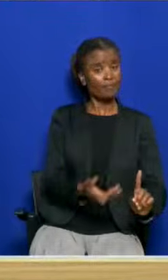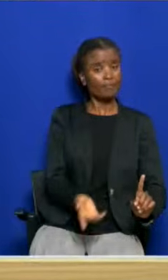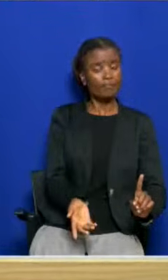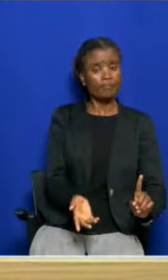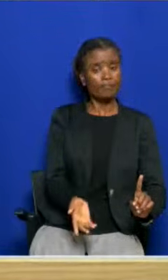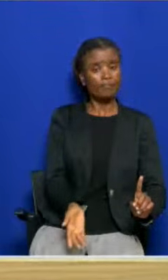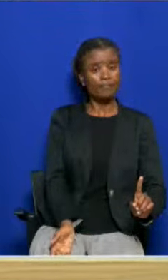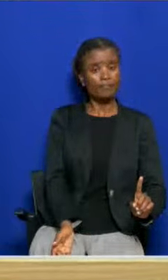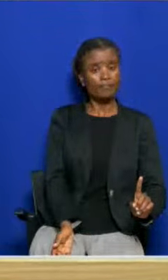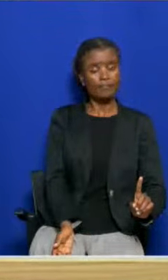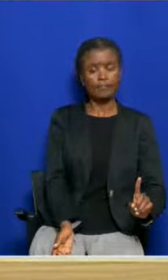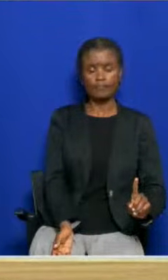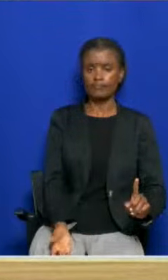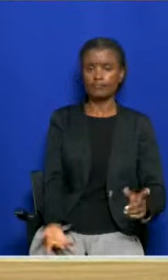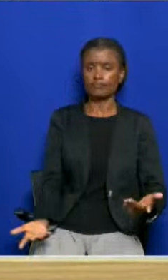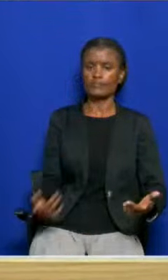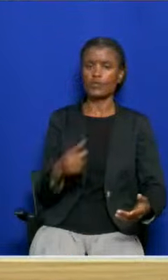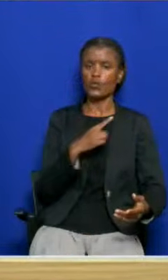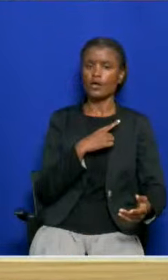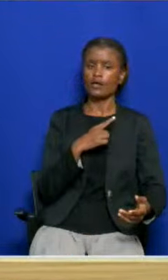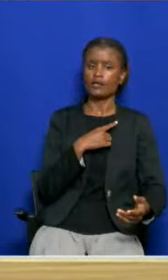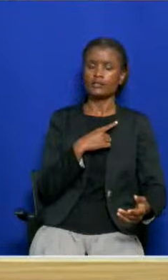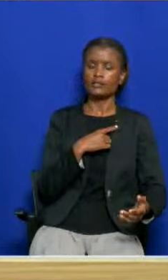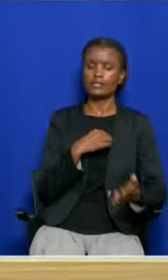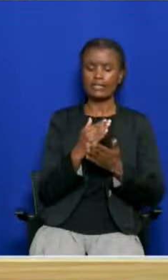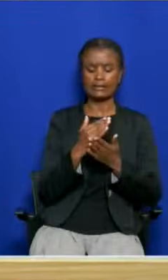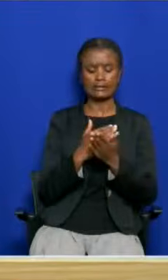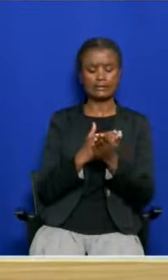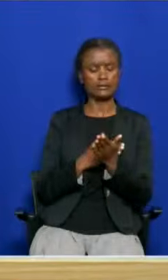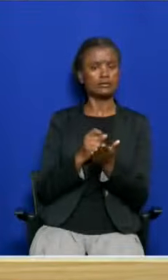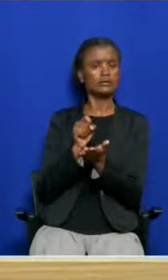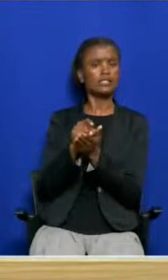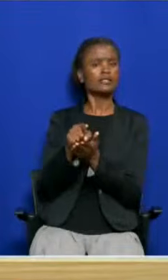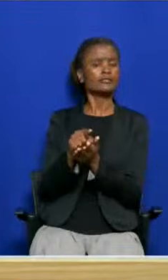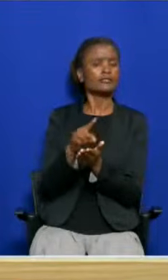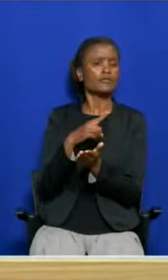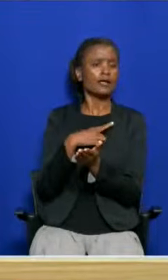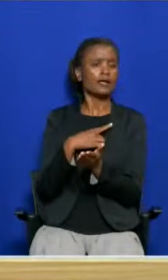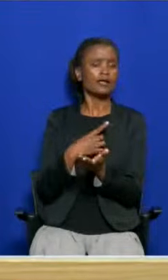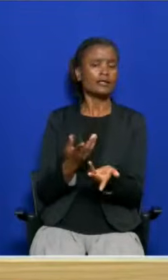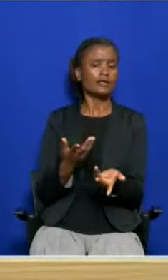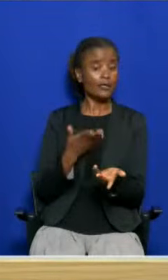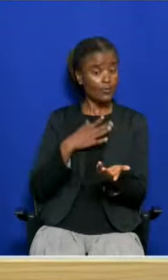Why did he send you this list? What did he want you to do with it?